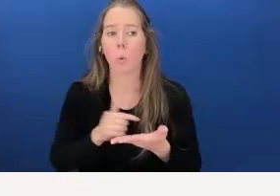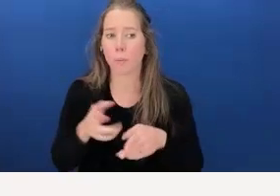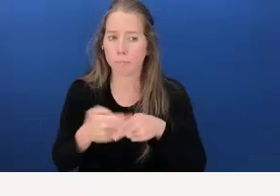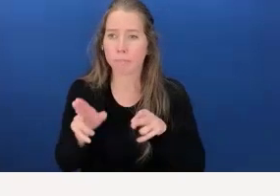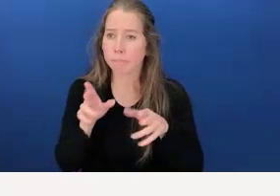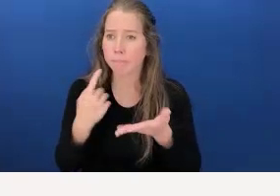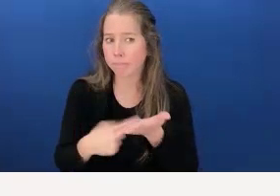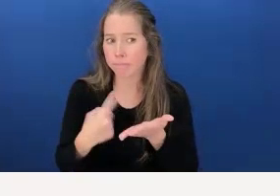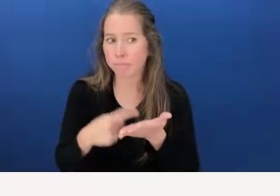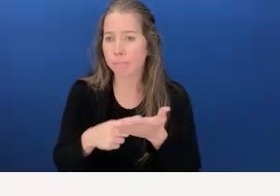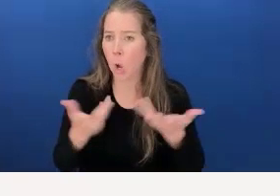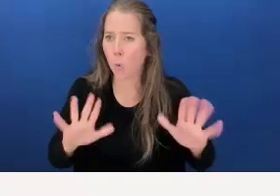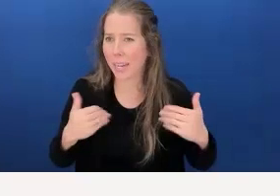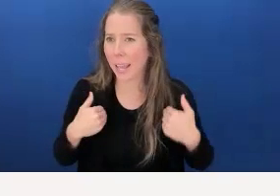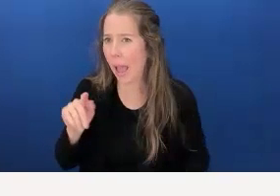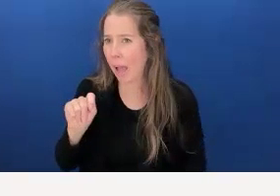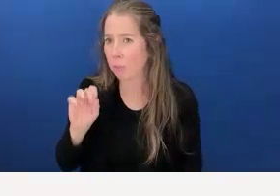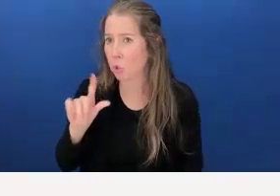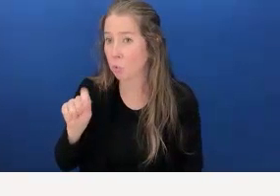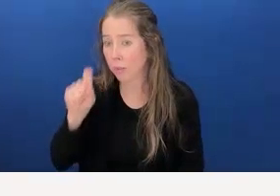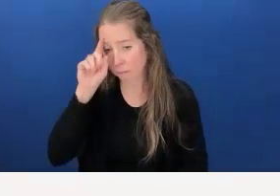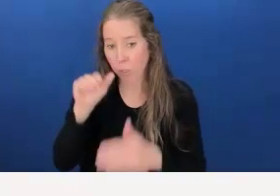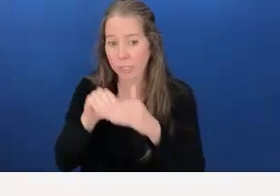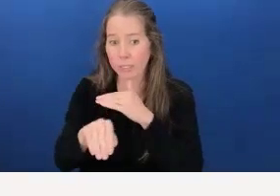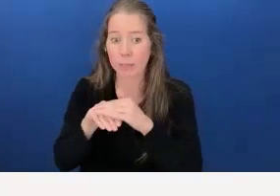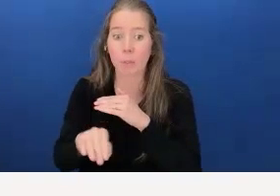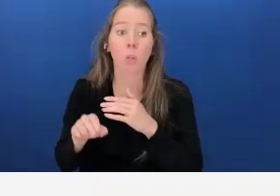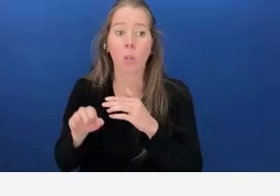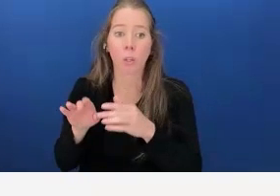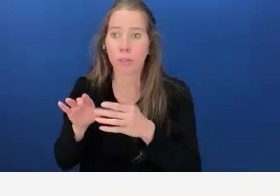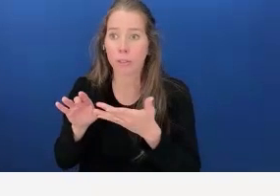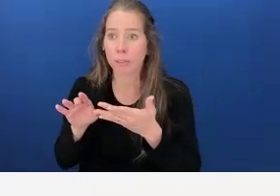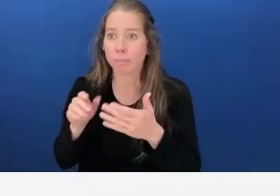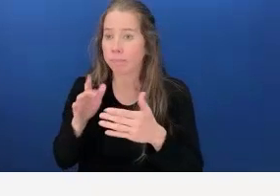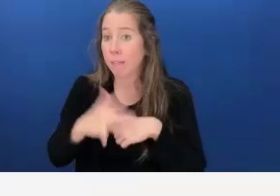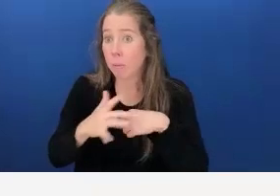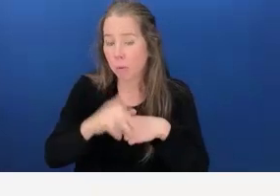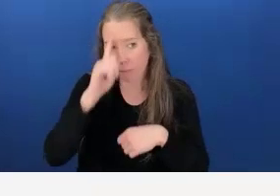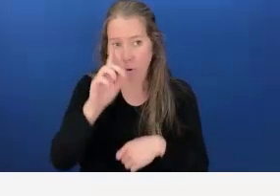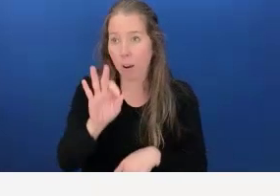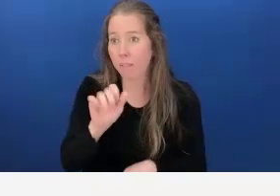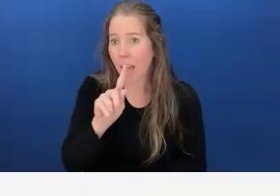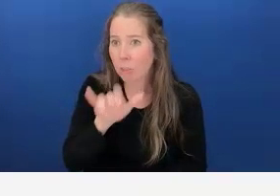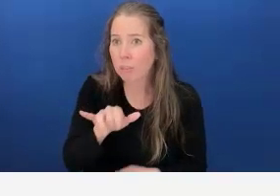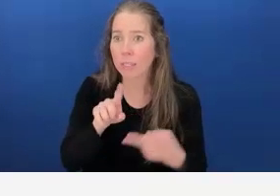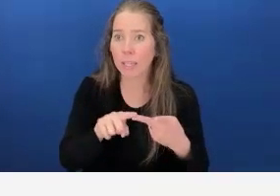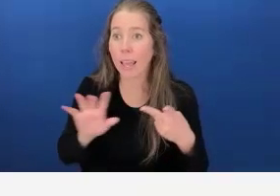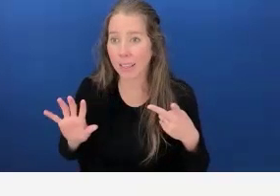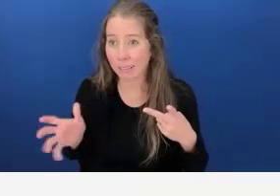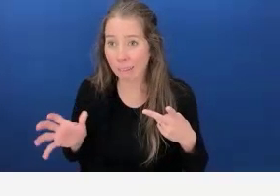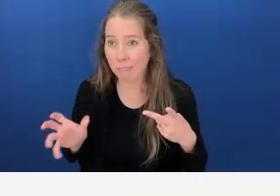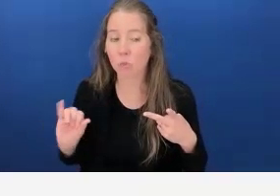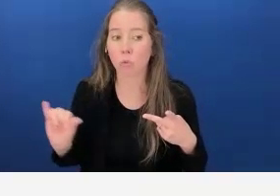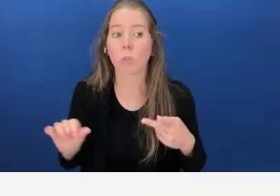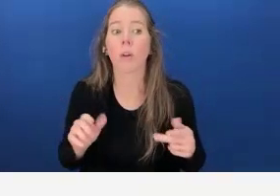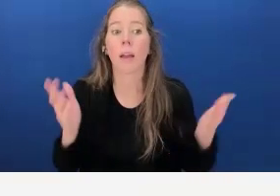some of the existing tools for accessibility that are available to faculty in Canvas. And then